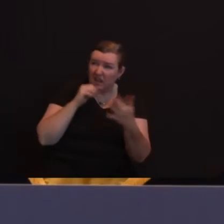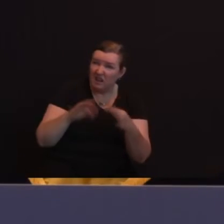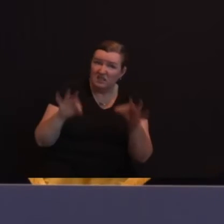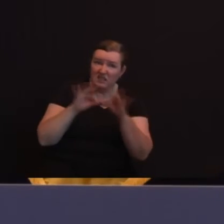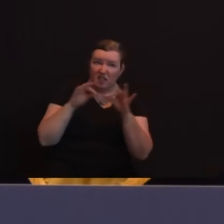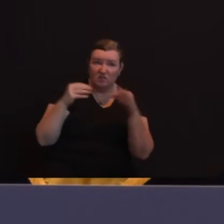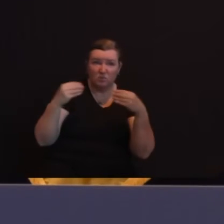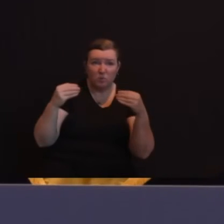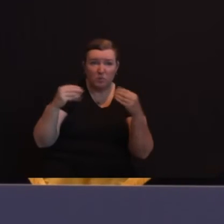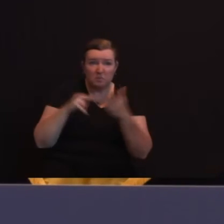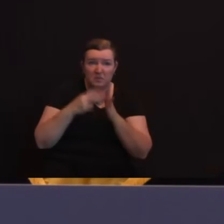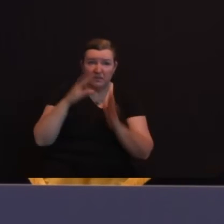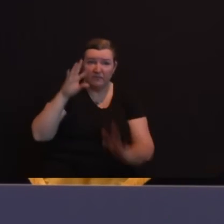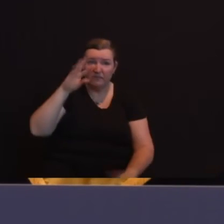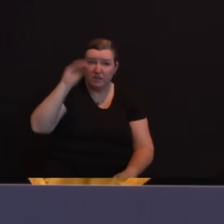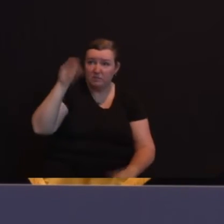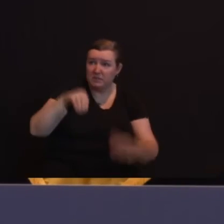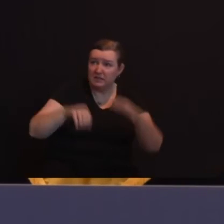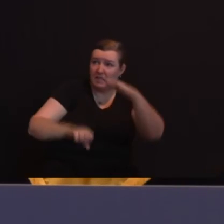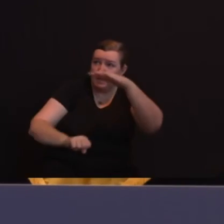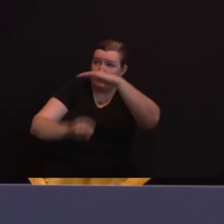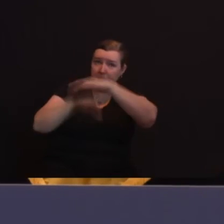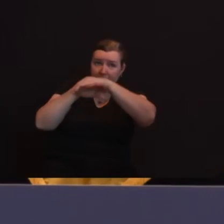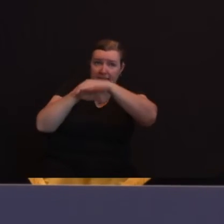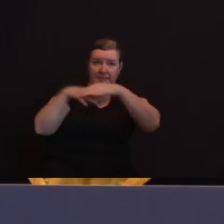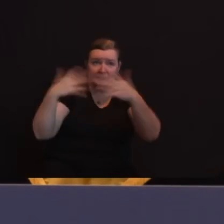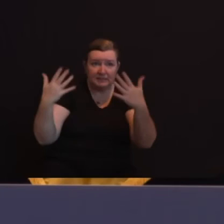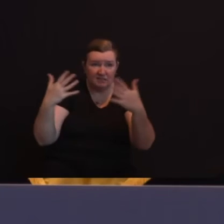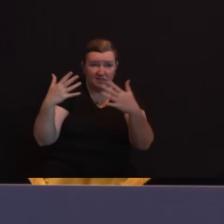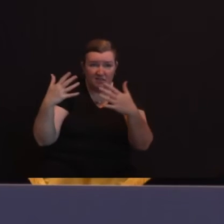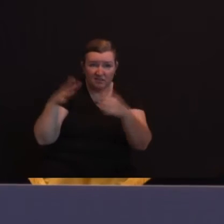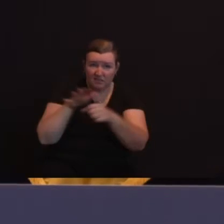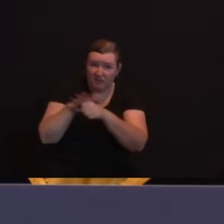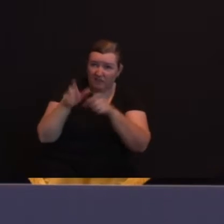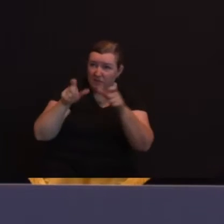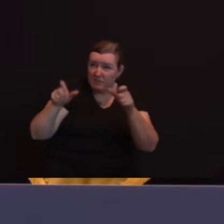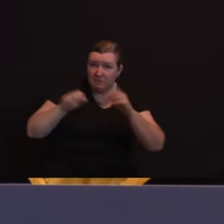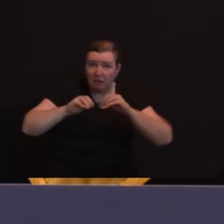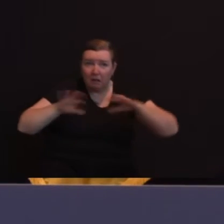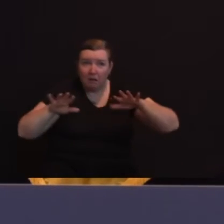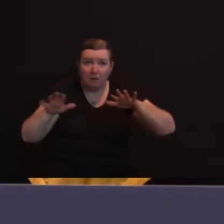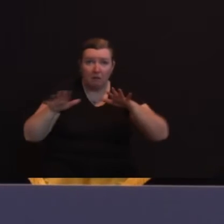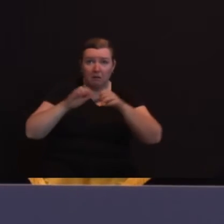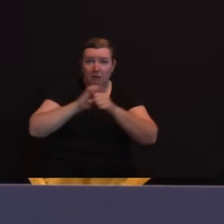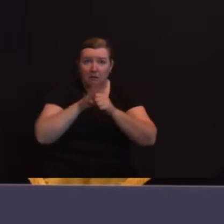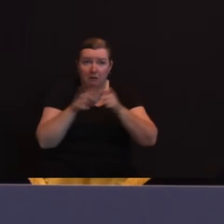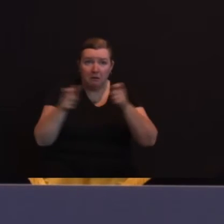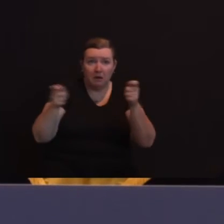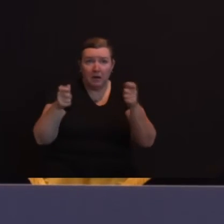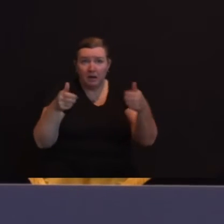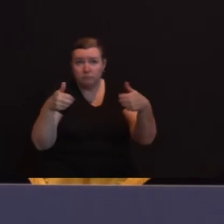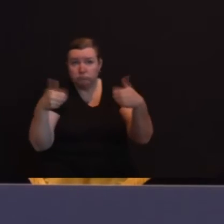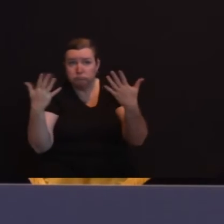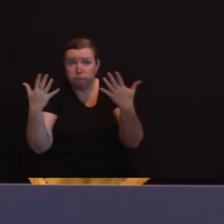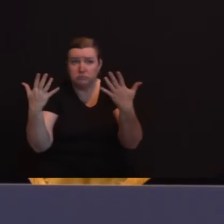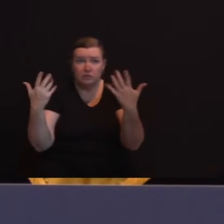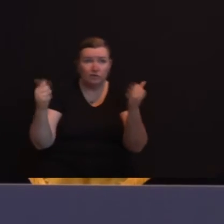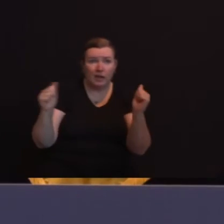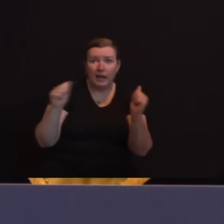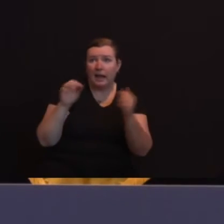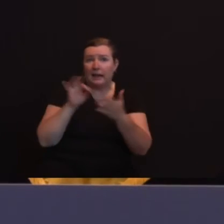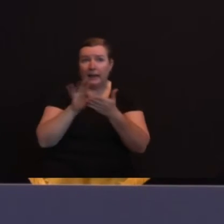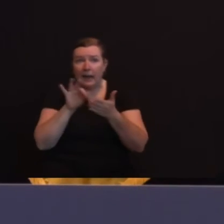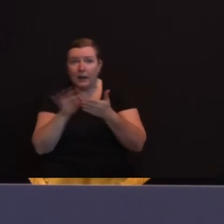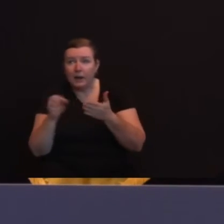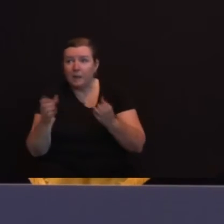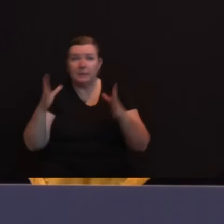spreader event day, considering stores have eliminated measures to count customers and prevent overcrowding? And Commissioner,